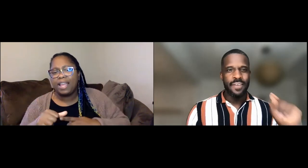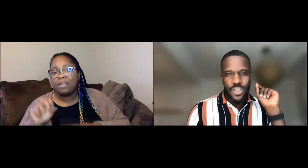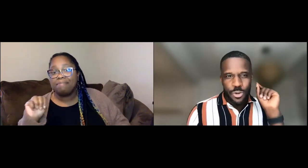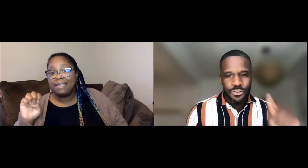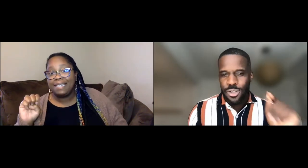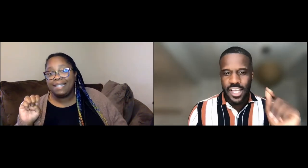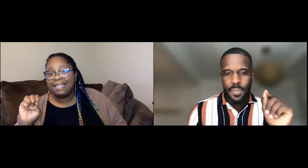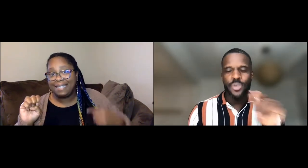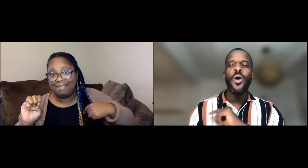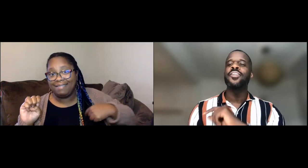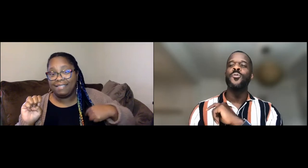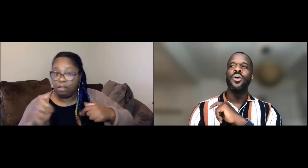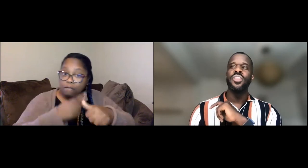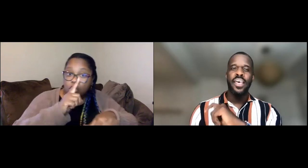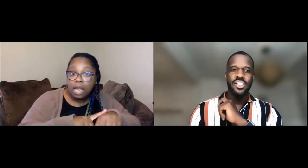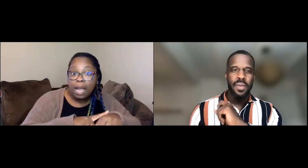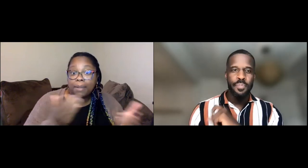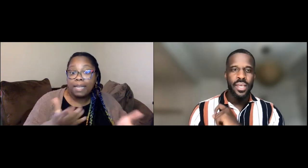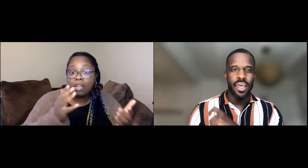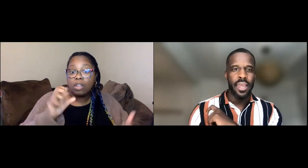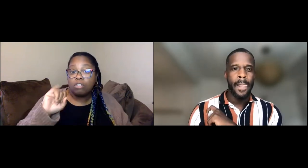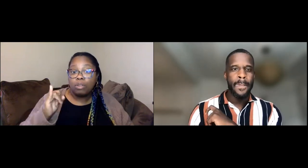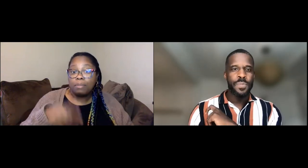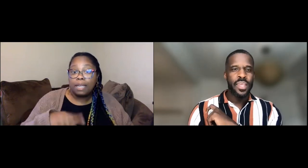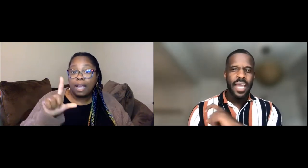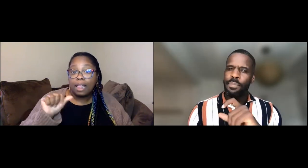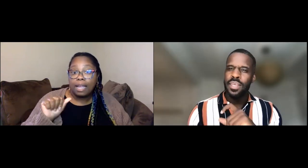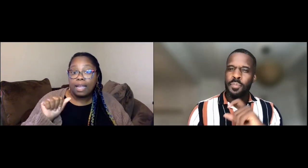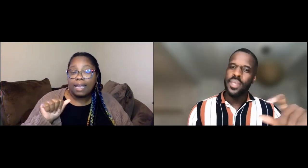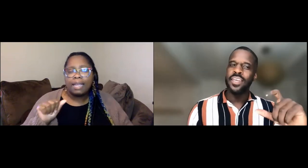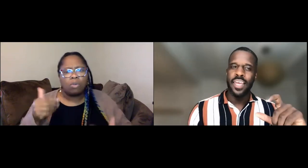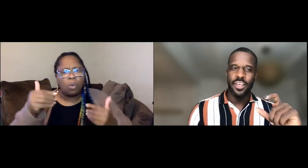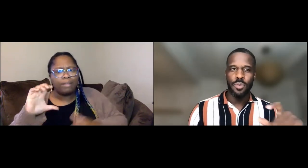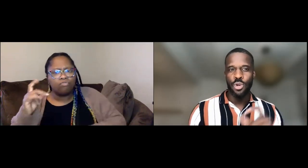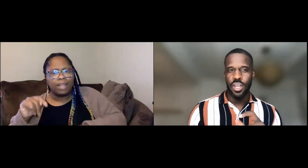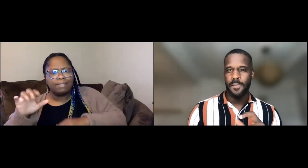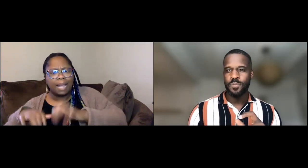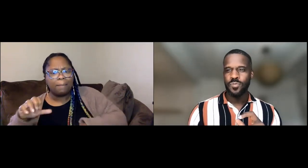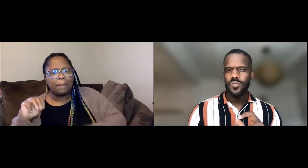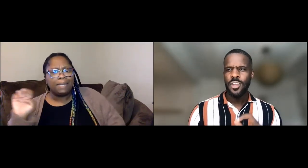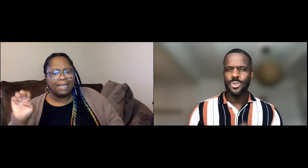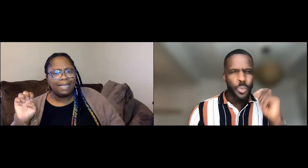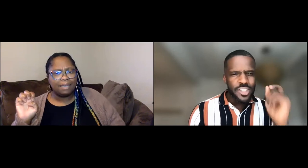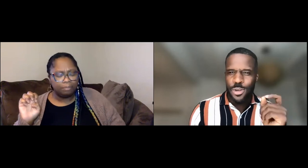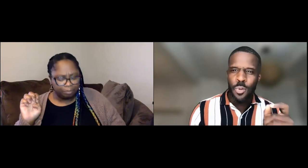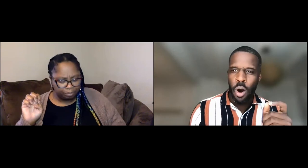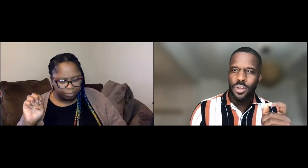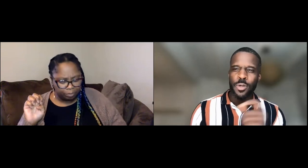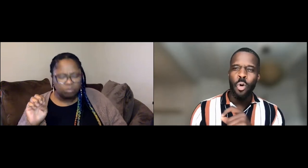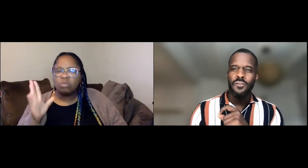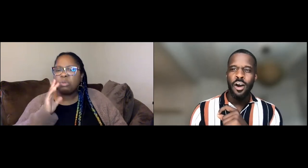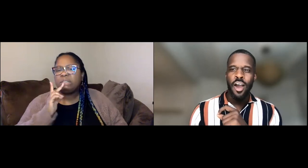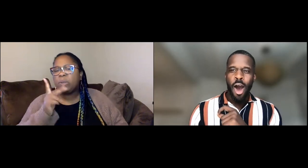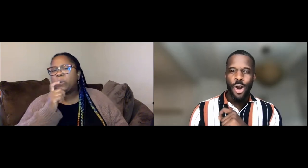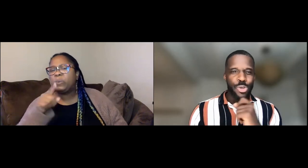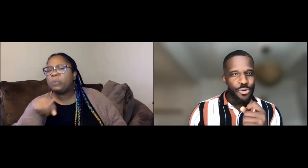If this is your first time interacting with SJPLA, type in me in the community. So we want to see who you are. We want to see who all